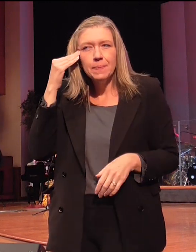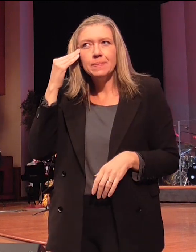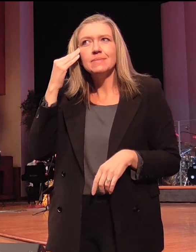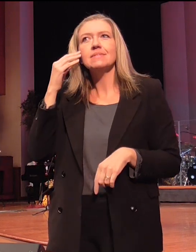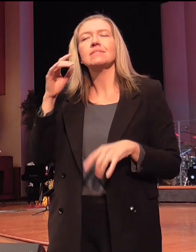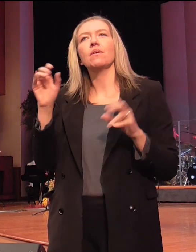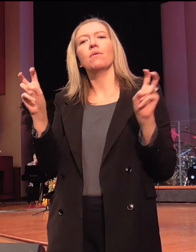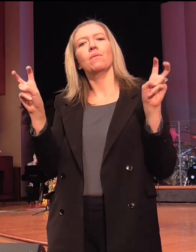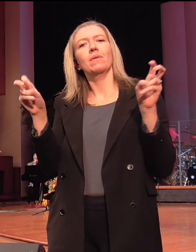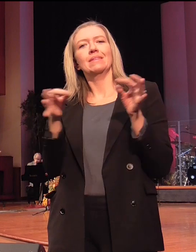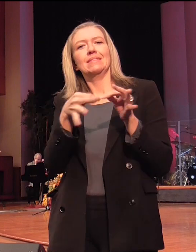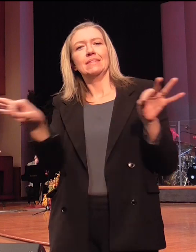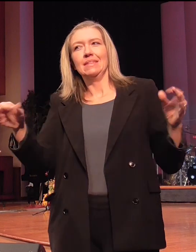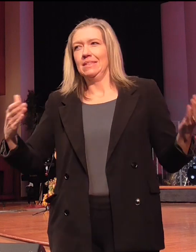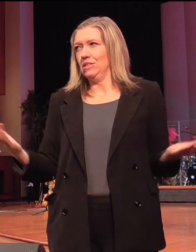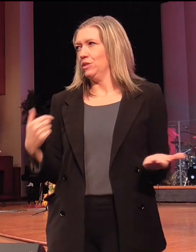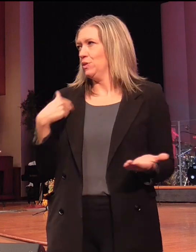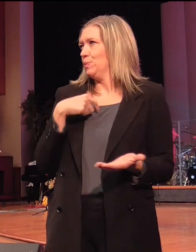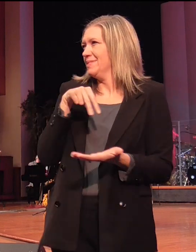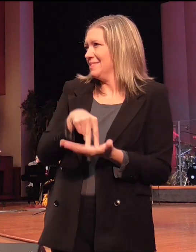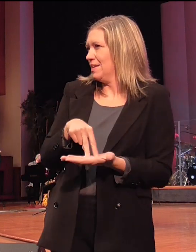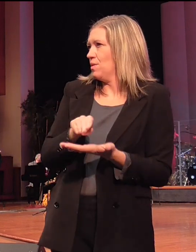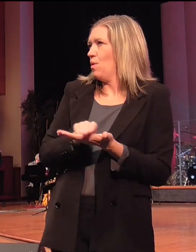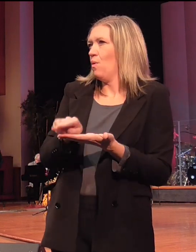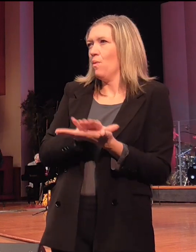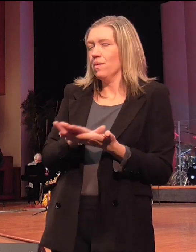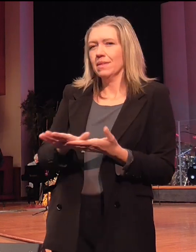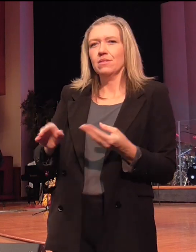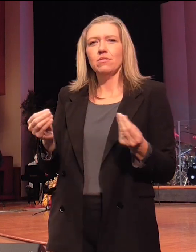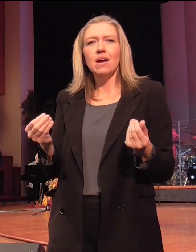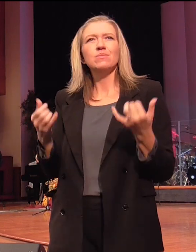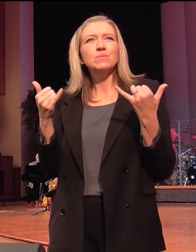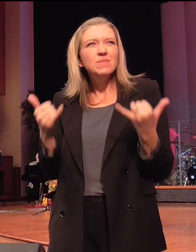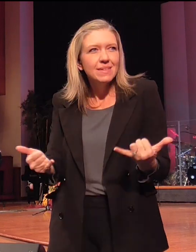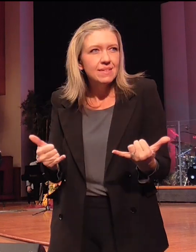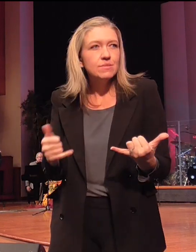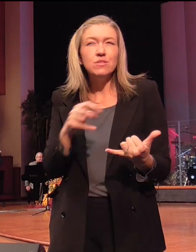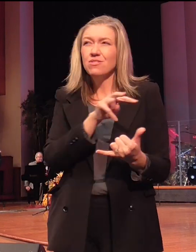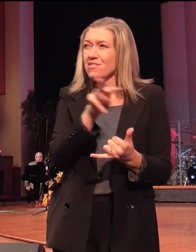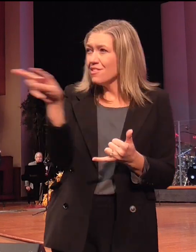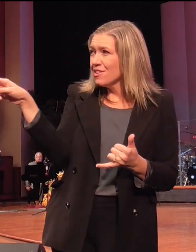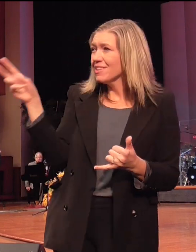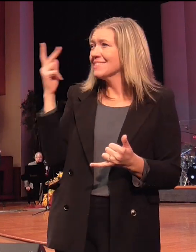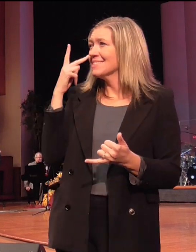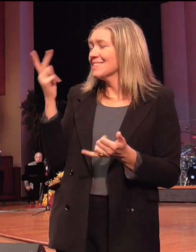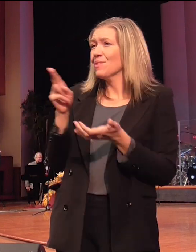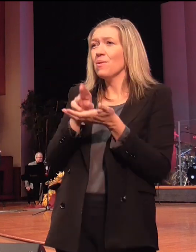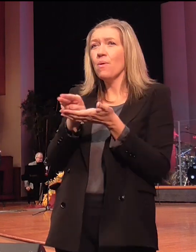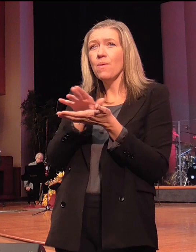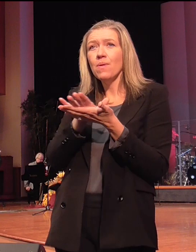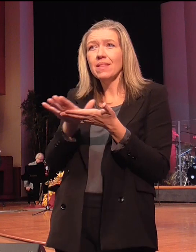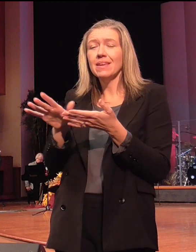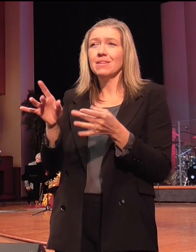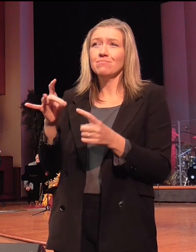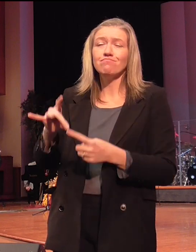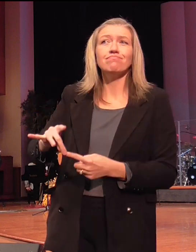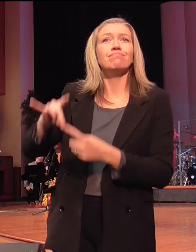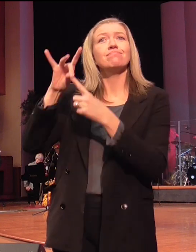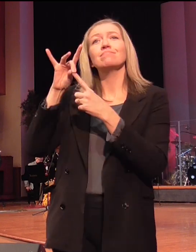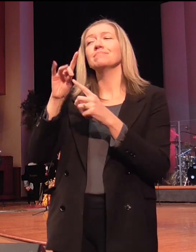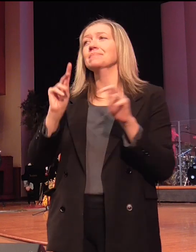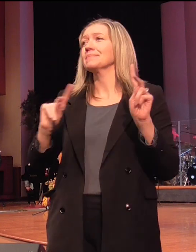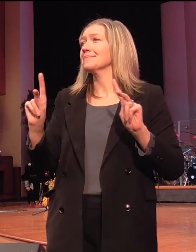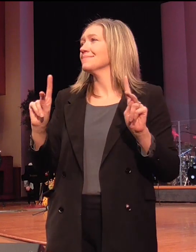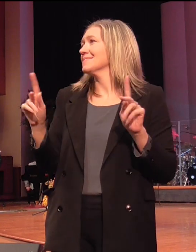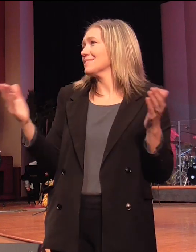we stand on holy ground together this day. Just look around and see all the holy beings of light who are